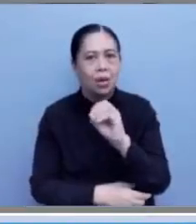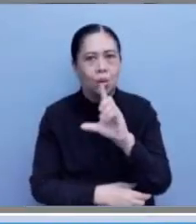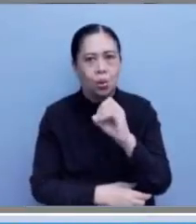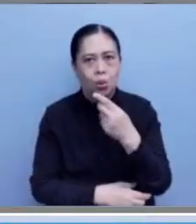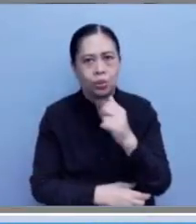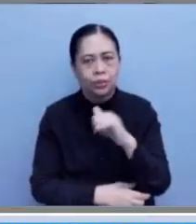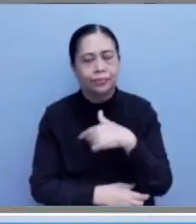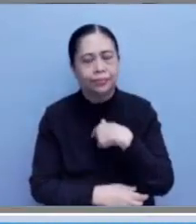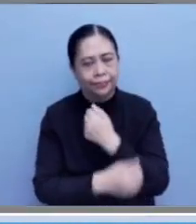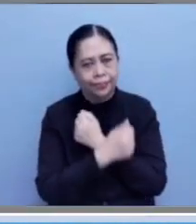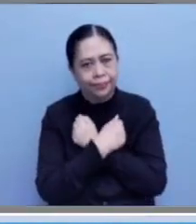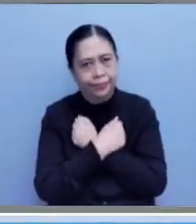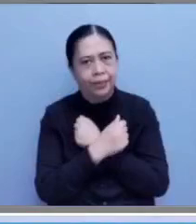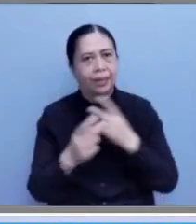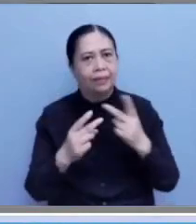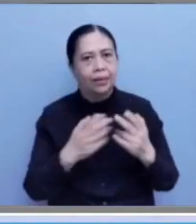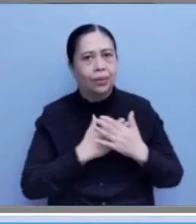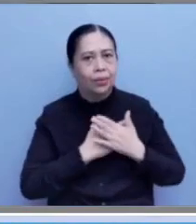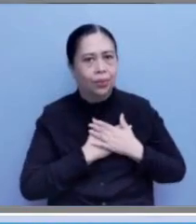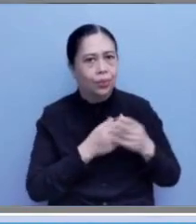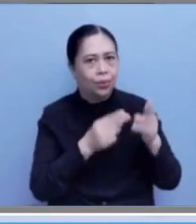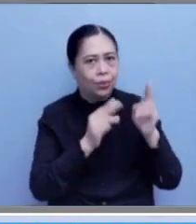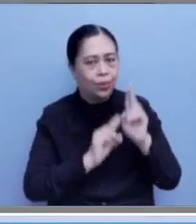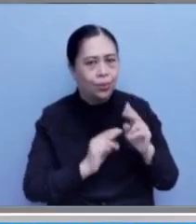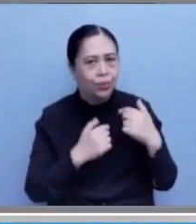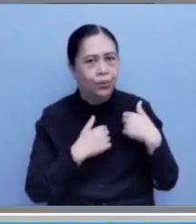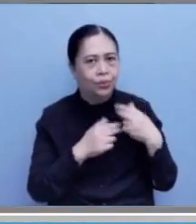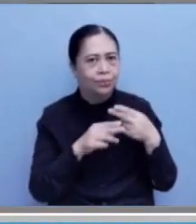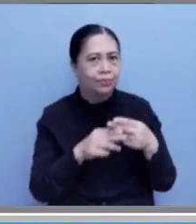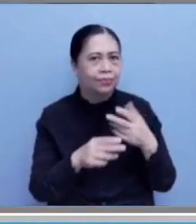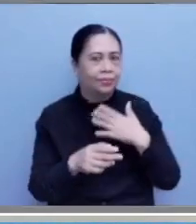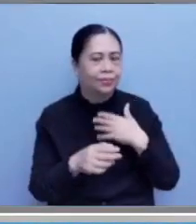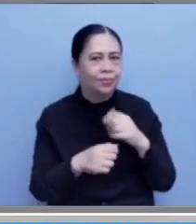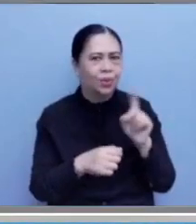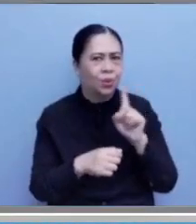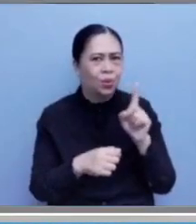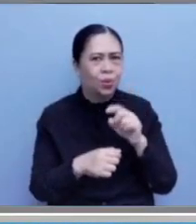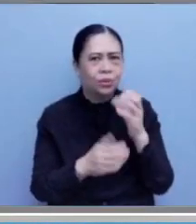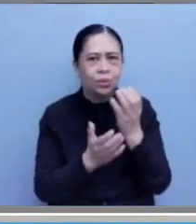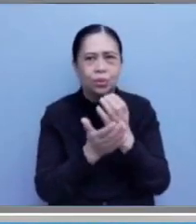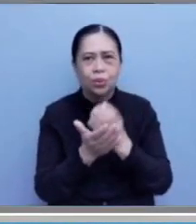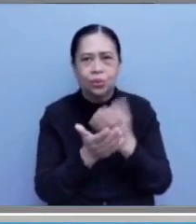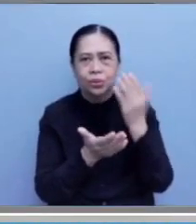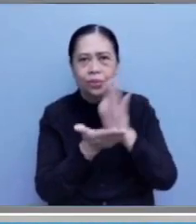so honored to have, you know, surprised. What was your course in college?